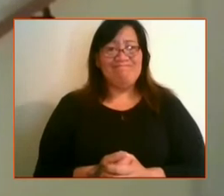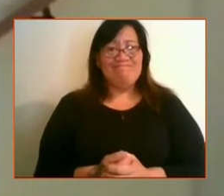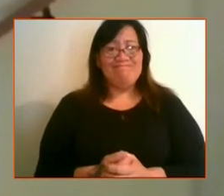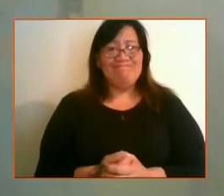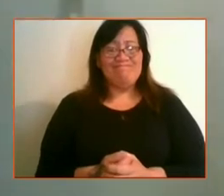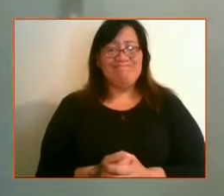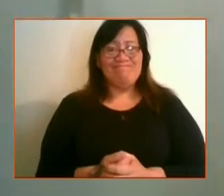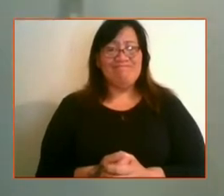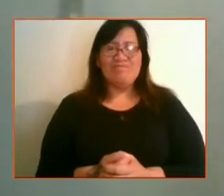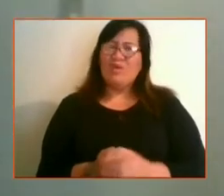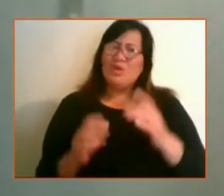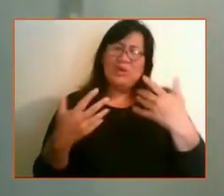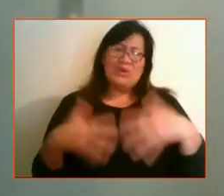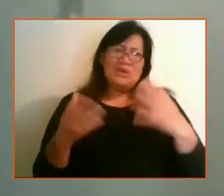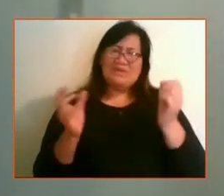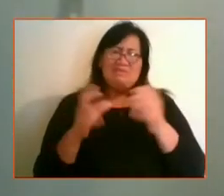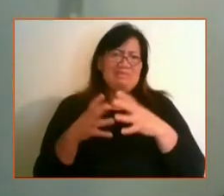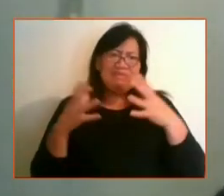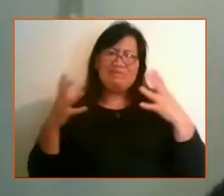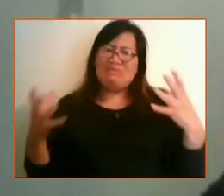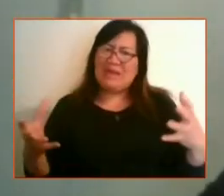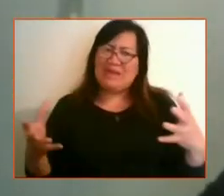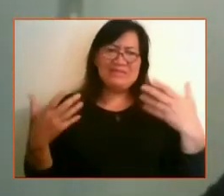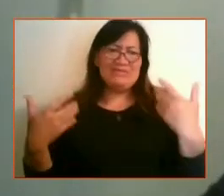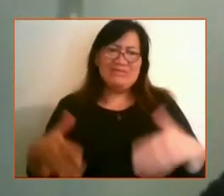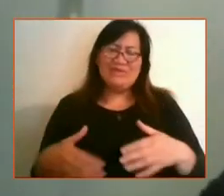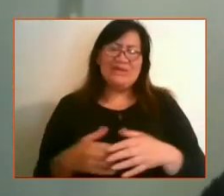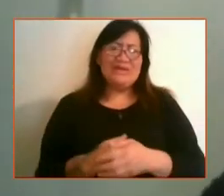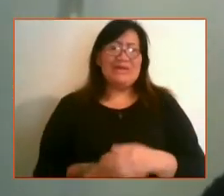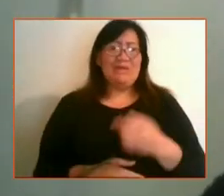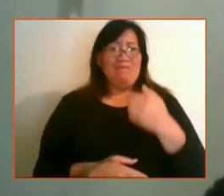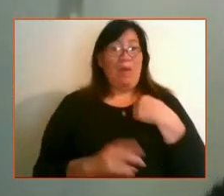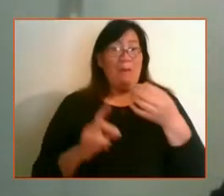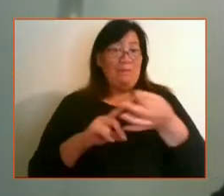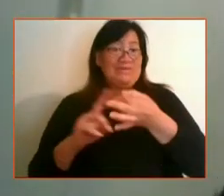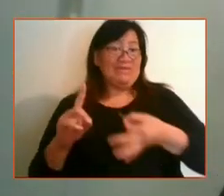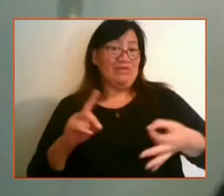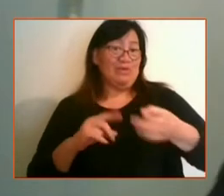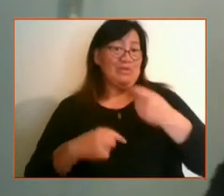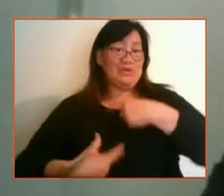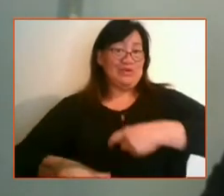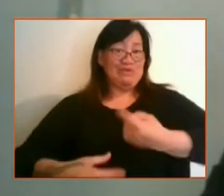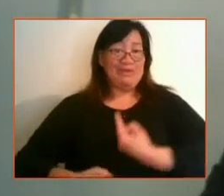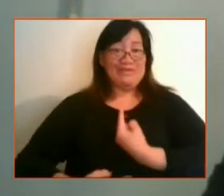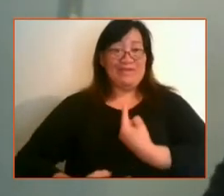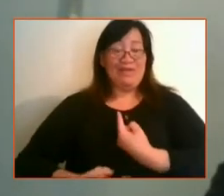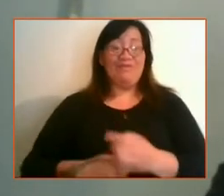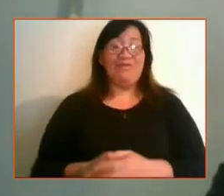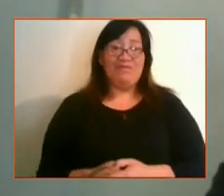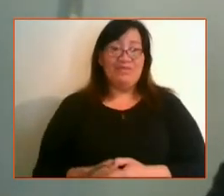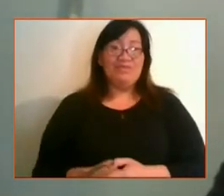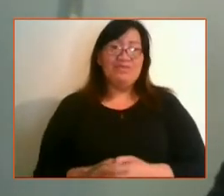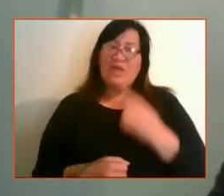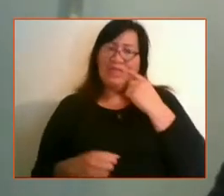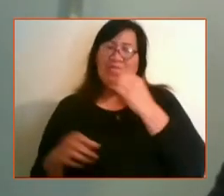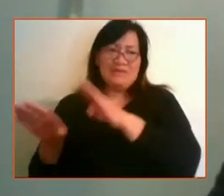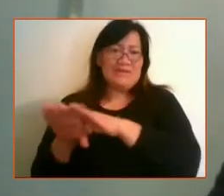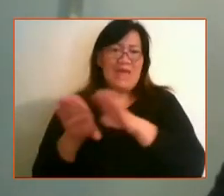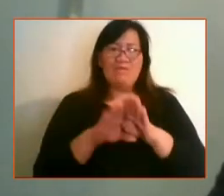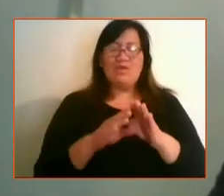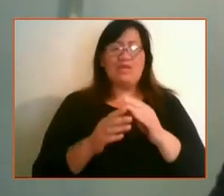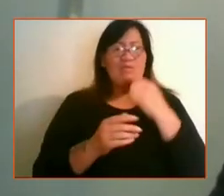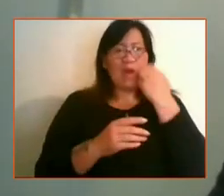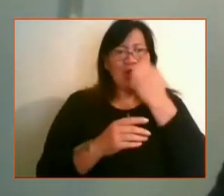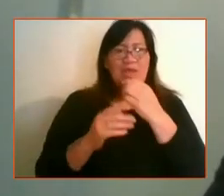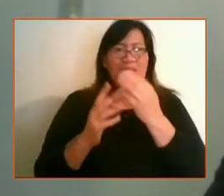That's massive, Miriama. You know, as a Pacific person, and I think we share this with Māori, access to arts, culture